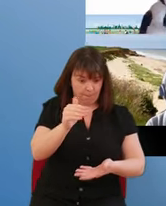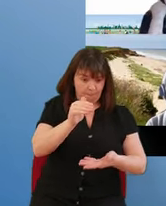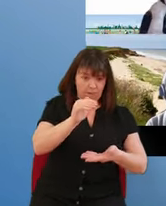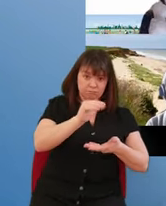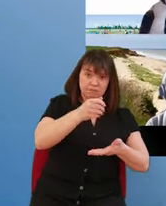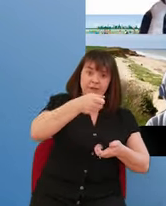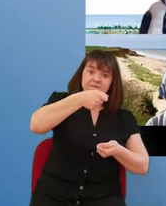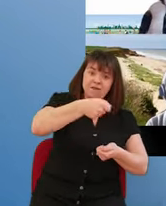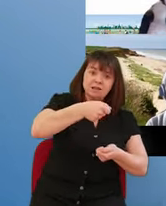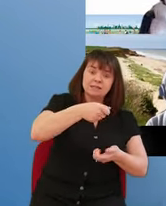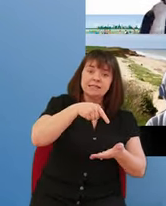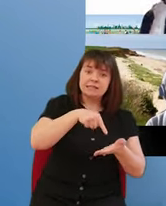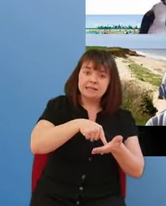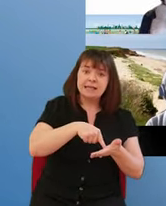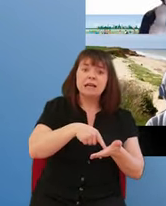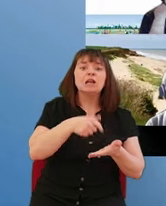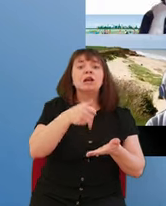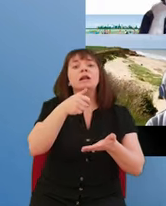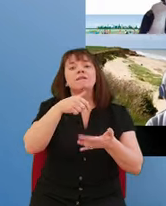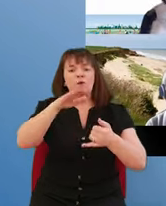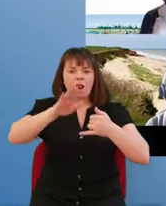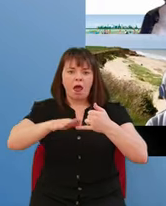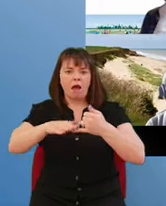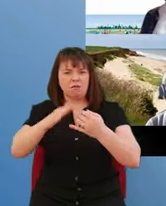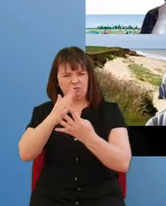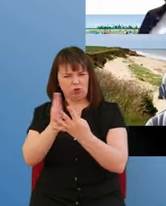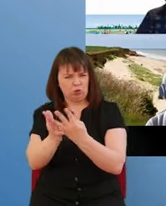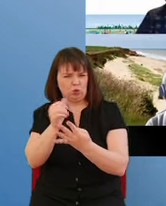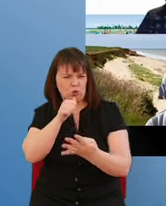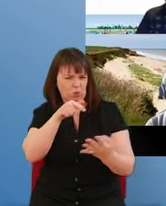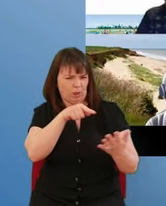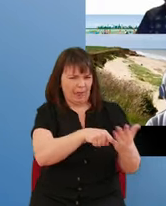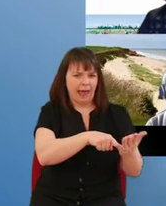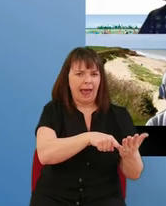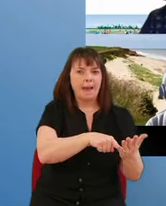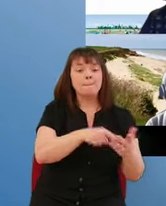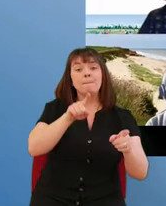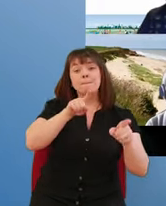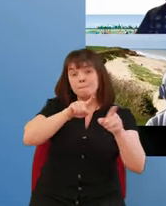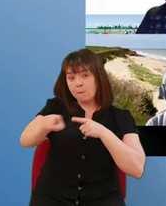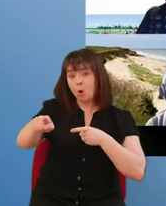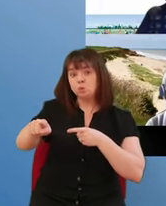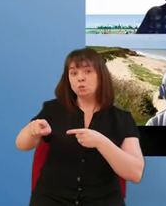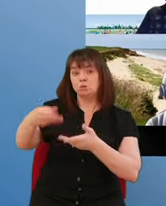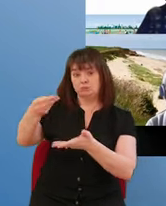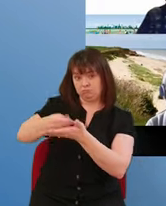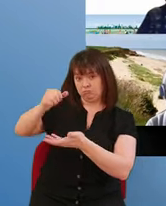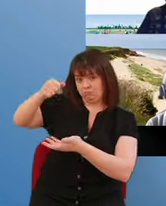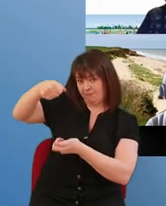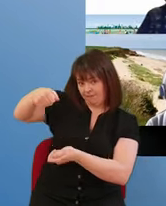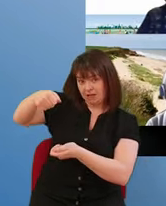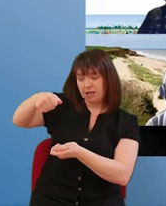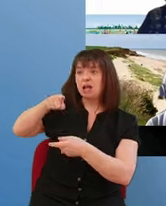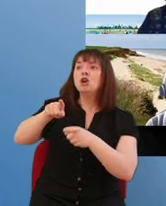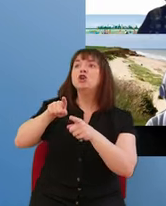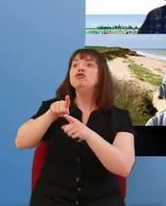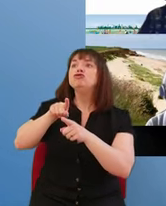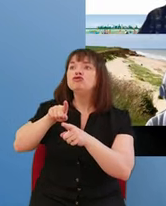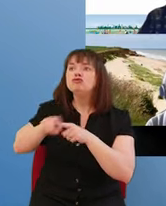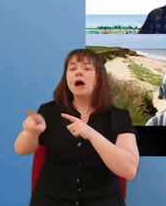somebody responsible within the practice that can try and build those relationships with the individuals and encourage them to